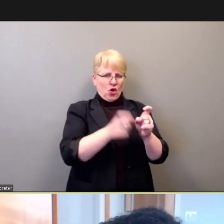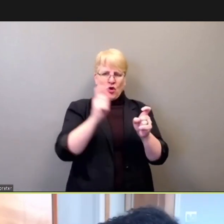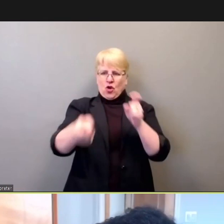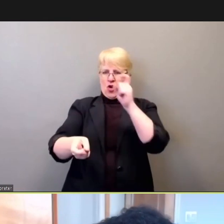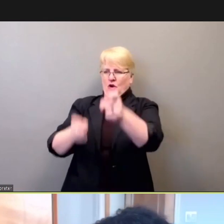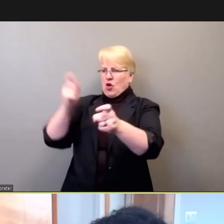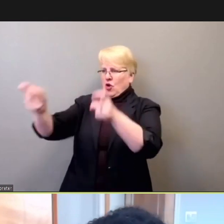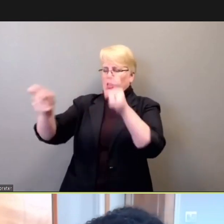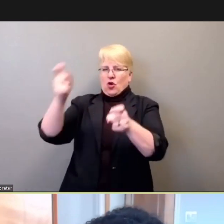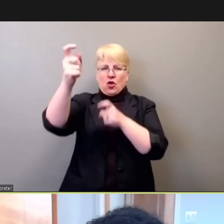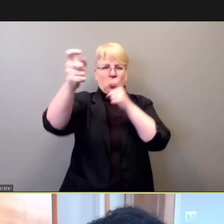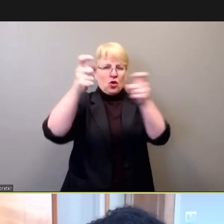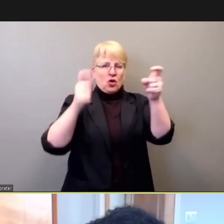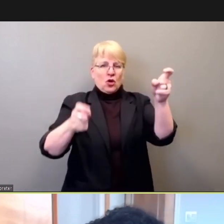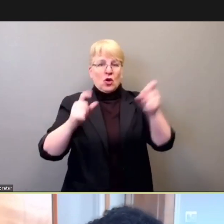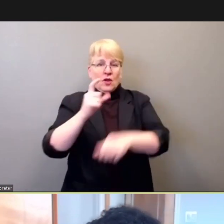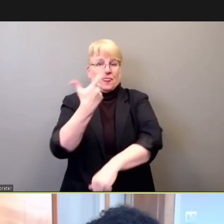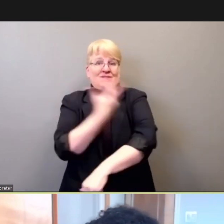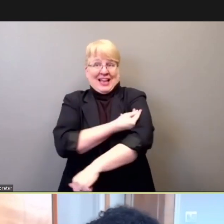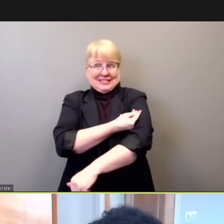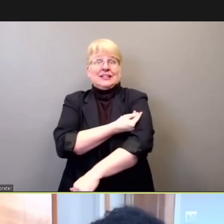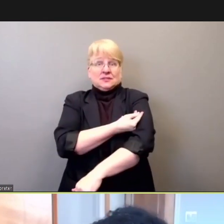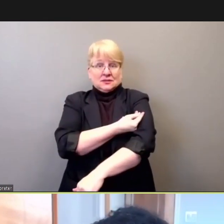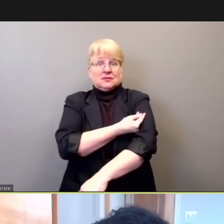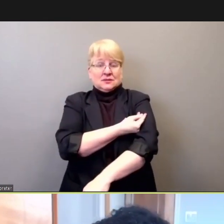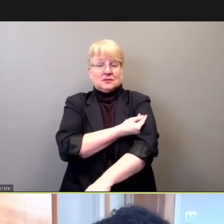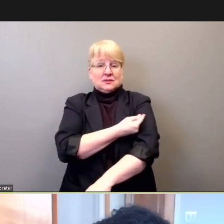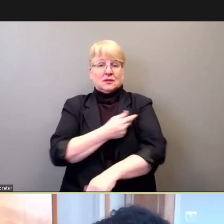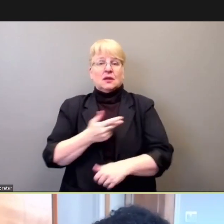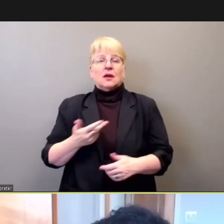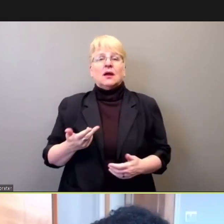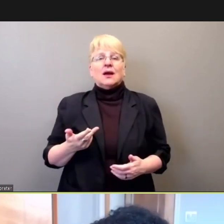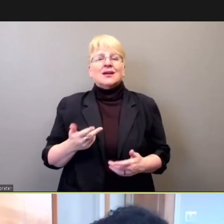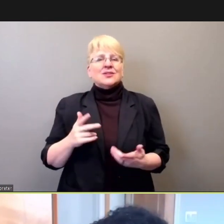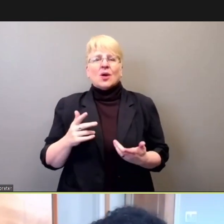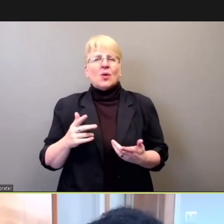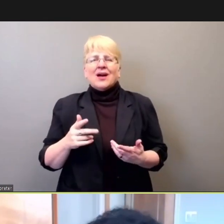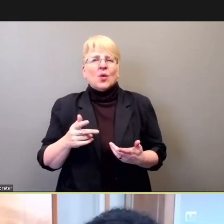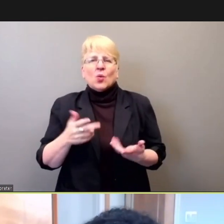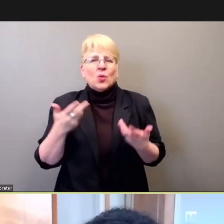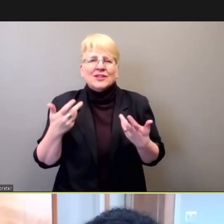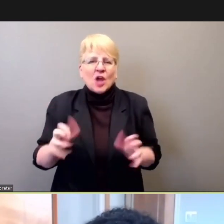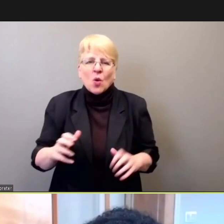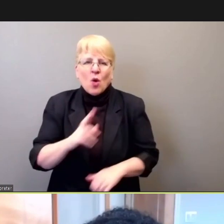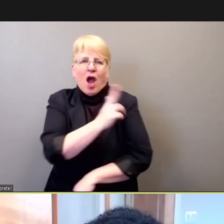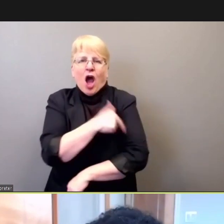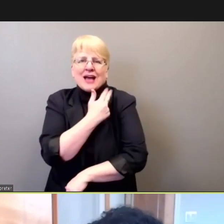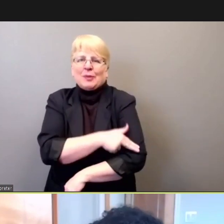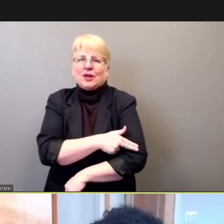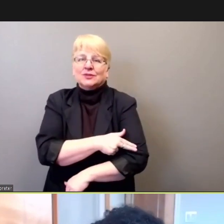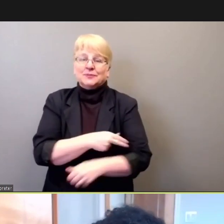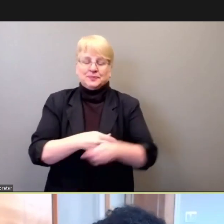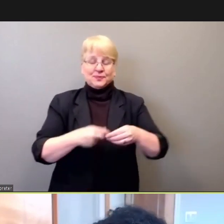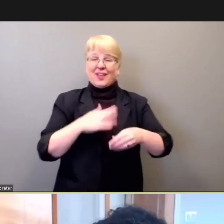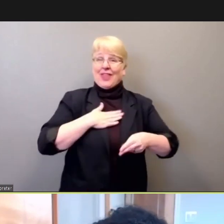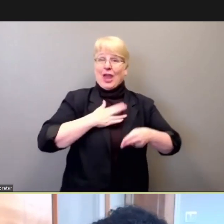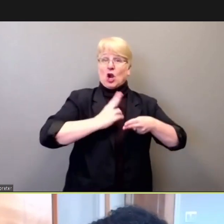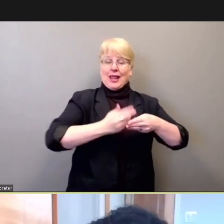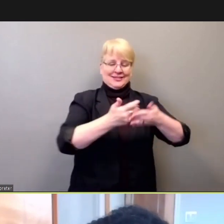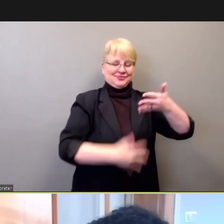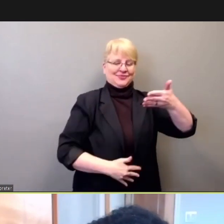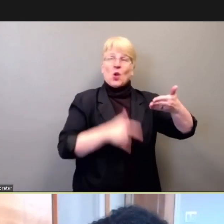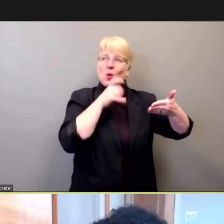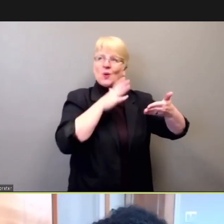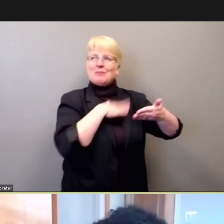so that we account for that. So it goes against this hospitals looking at their patient population. What we want to do is